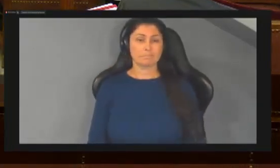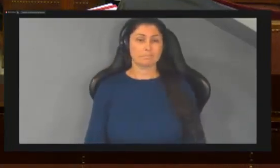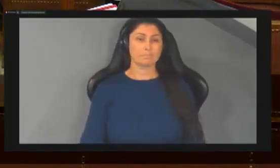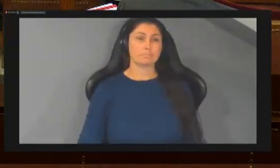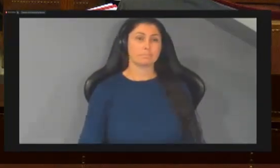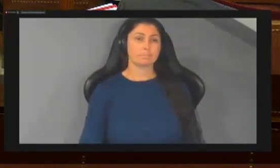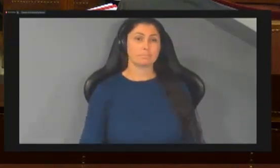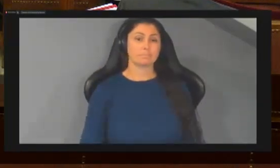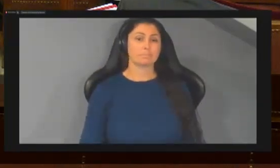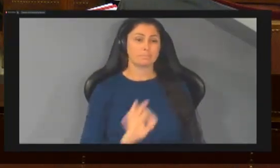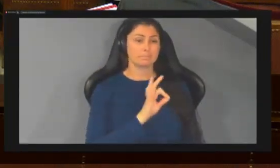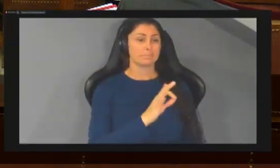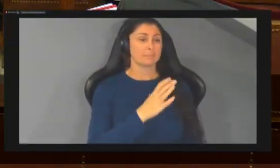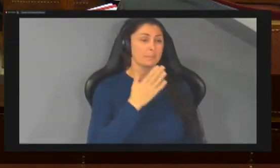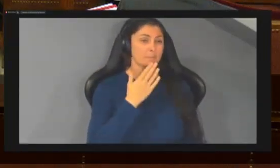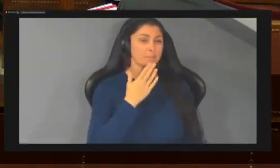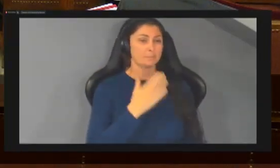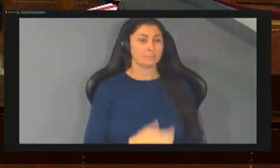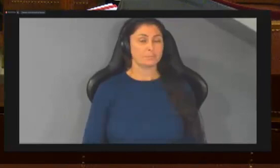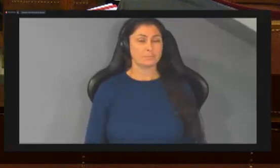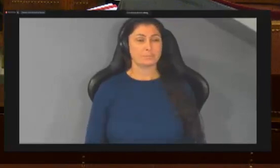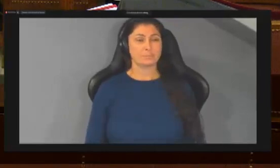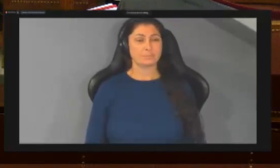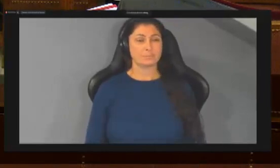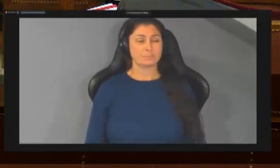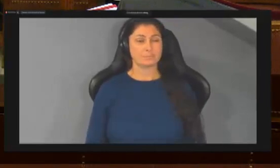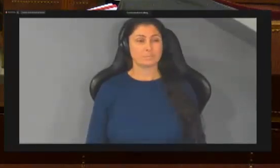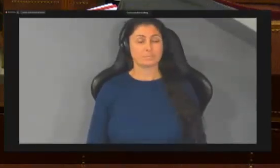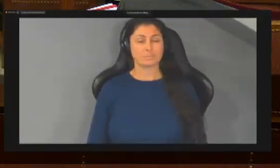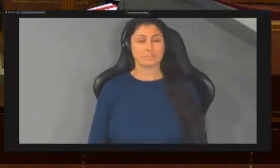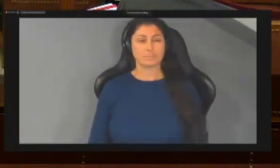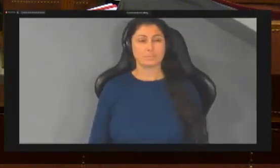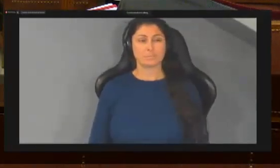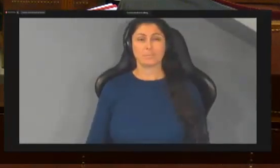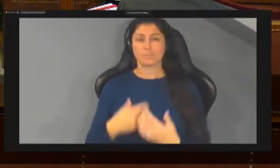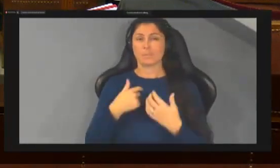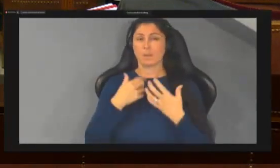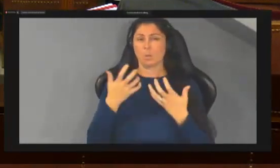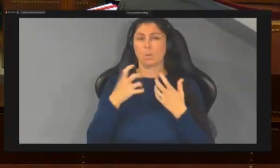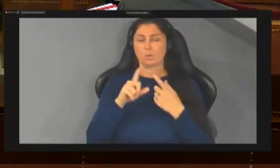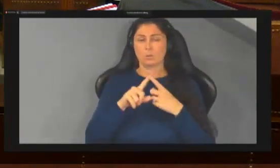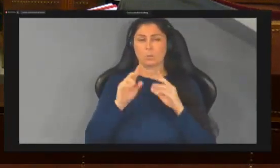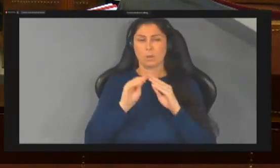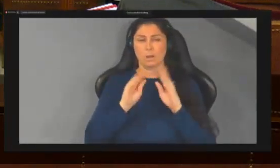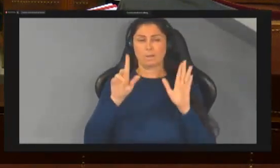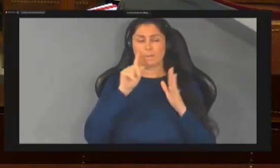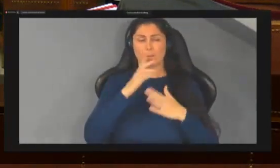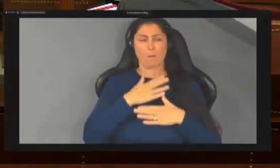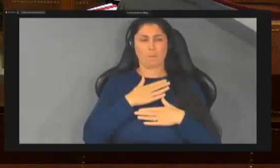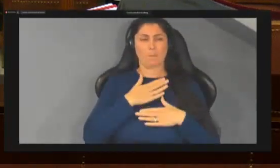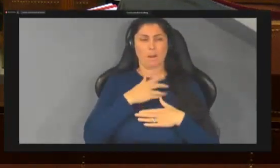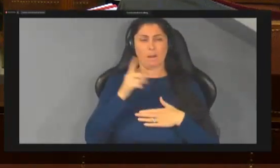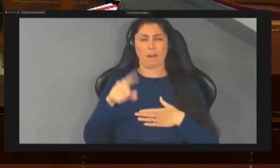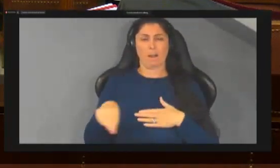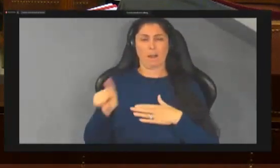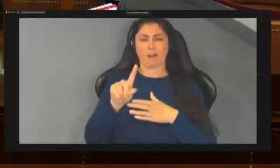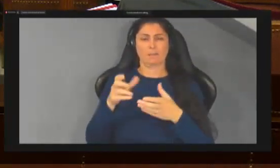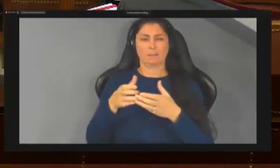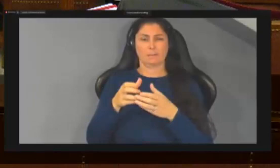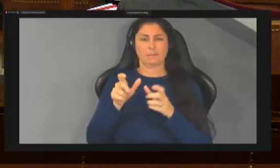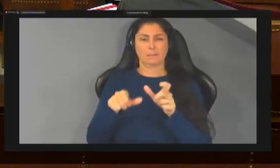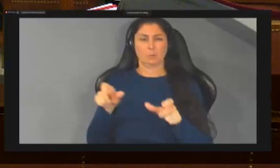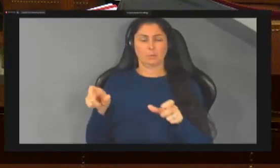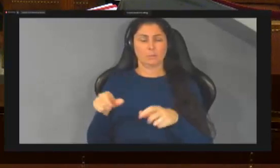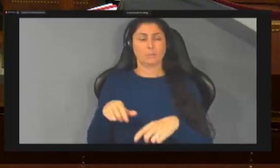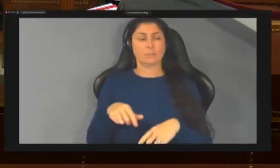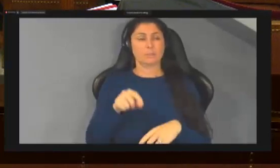Thank you. Any, Councilman Ward? So I just want to clarify as well, this is more for my constituents, right? For this